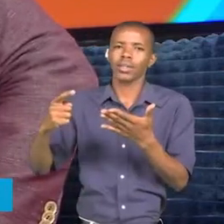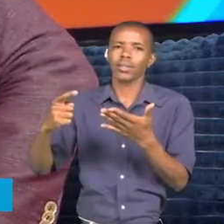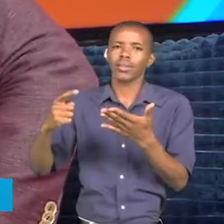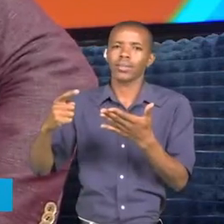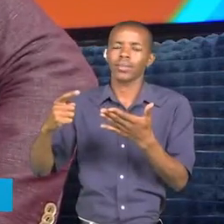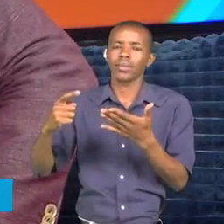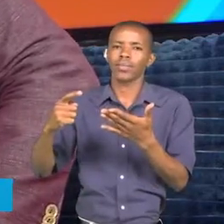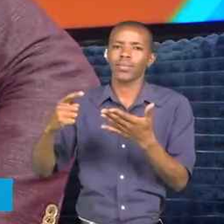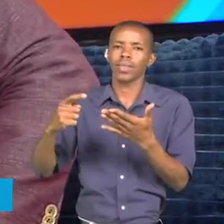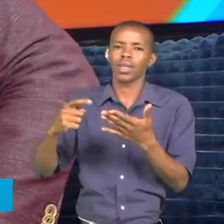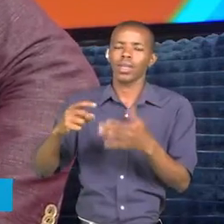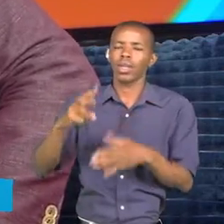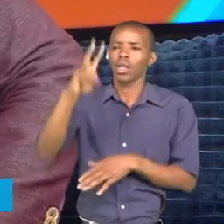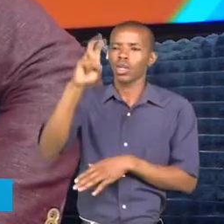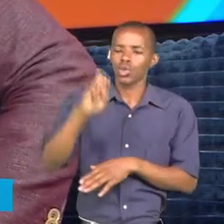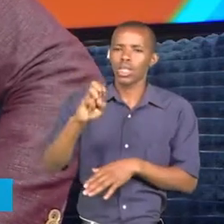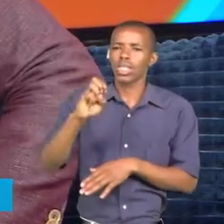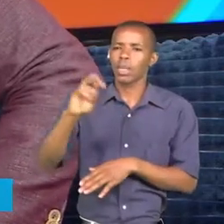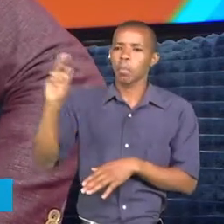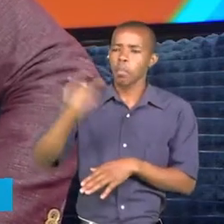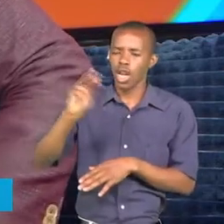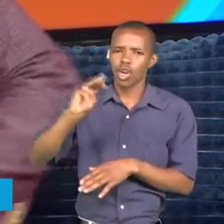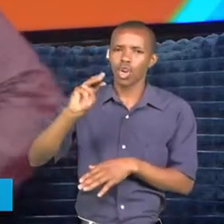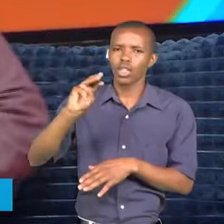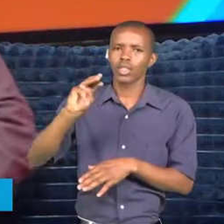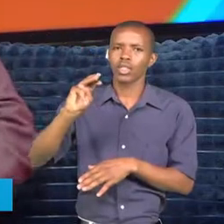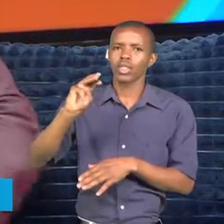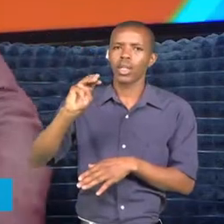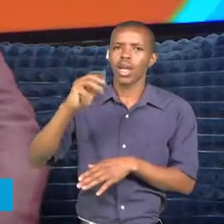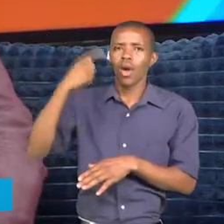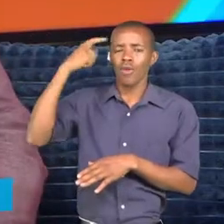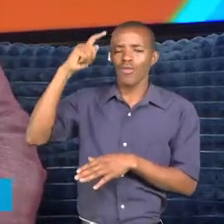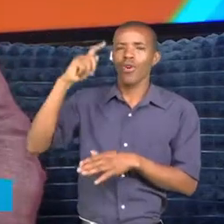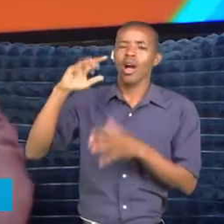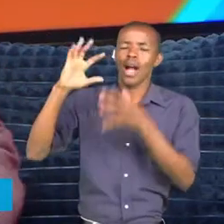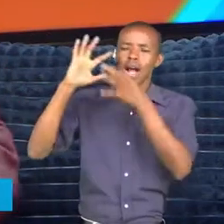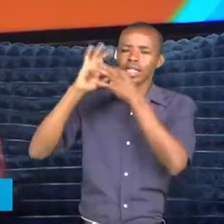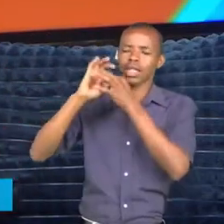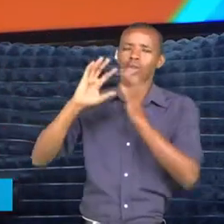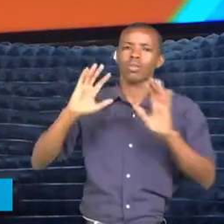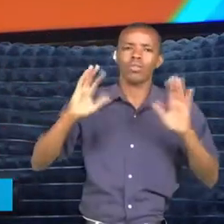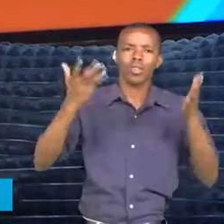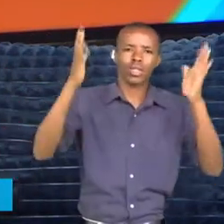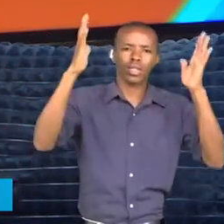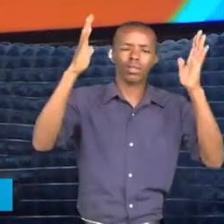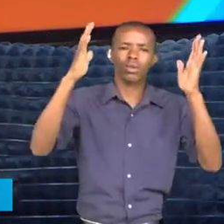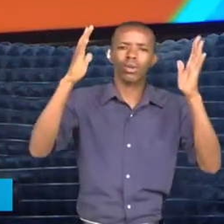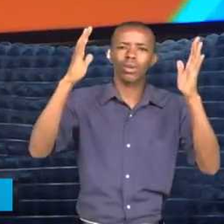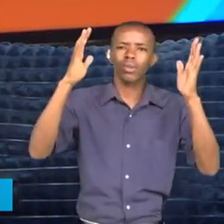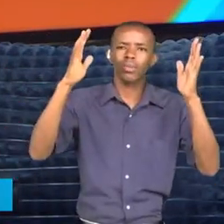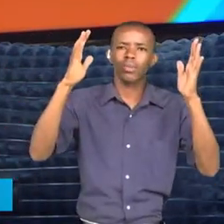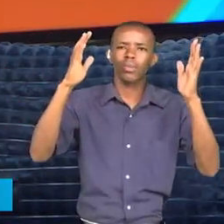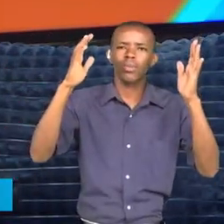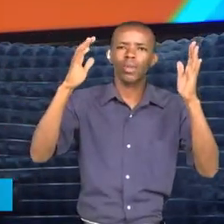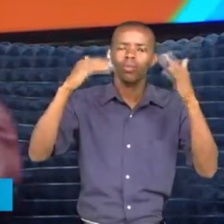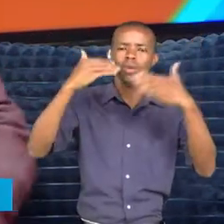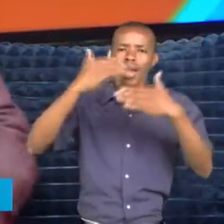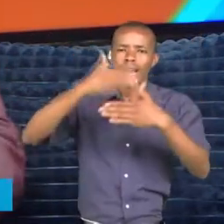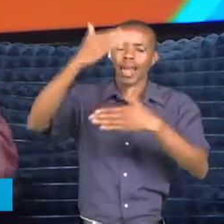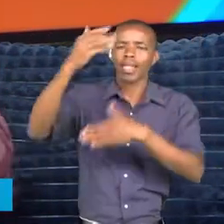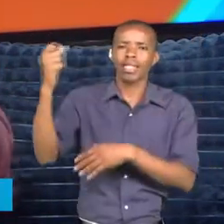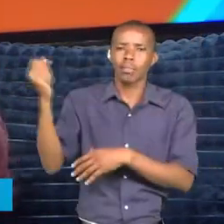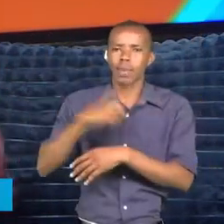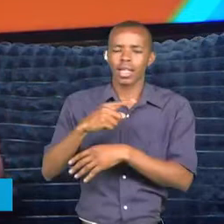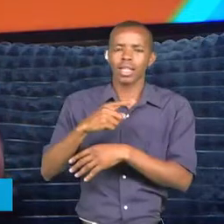set aside 20 million Kenya shillings for the cultural festival slated for next month,